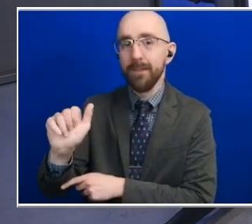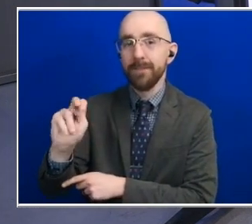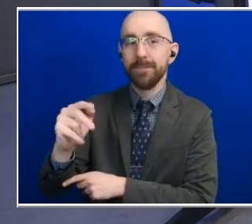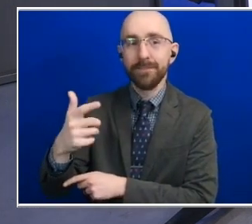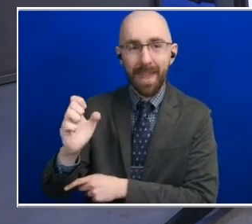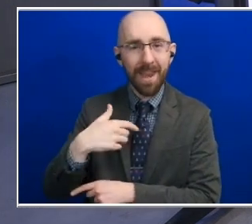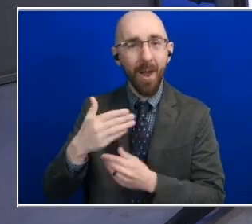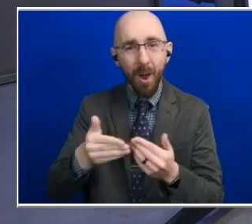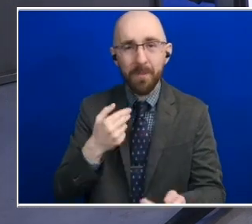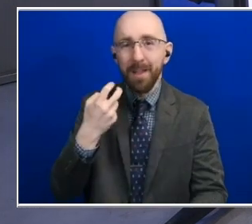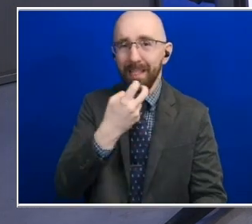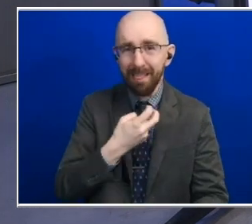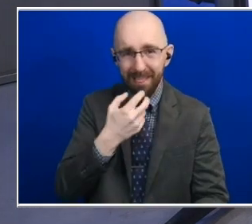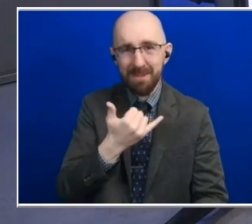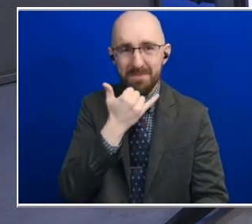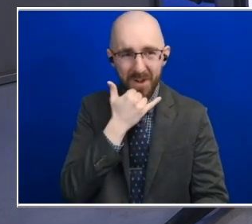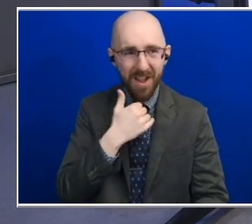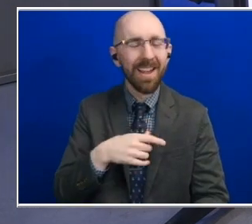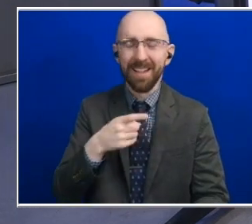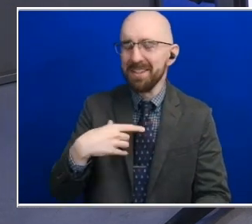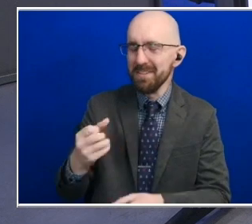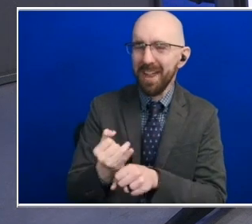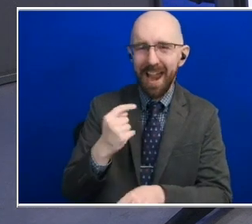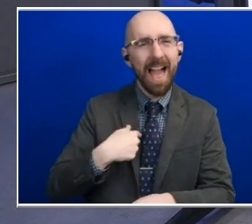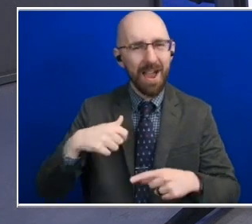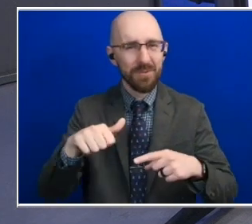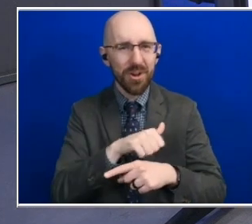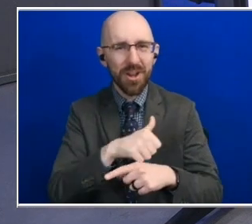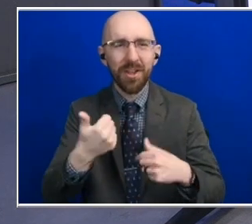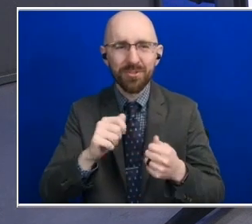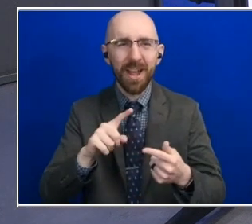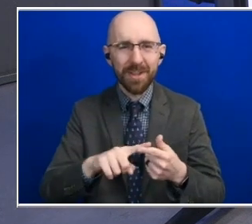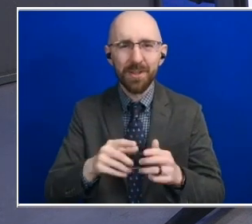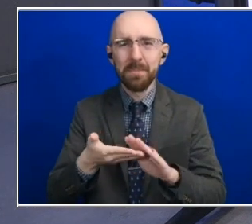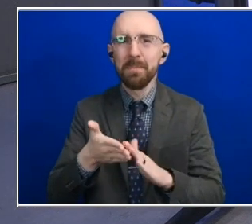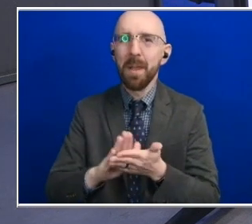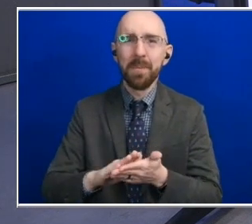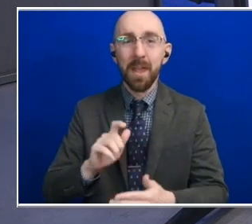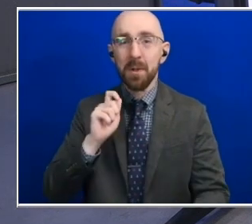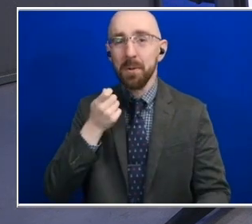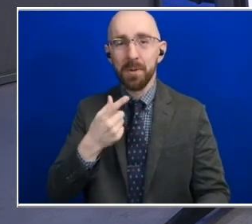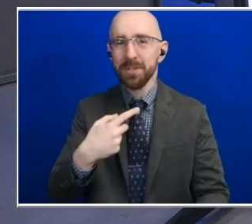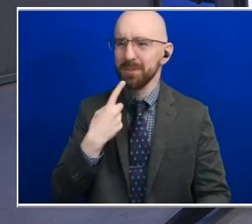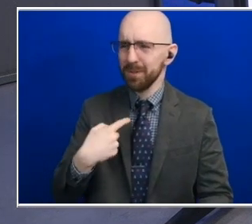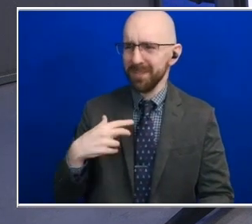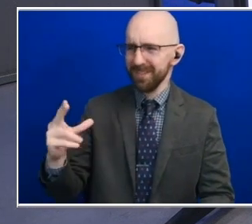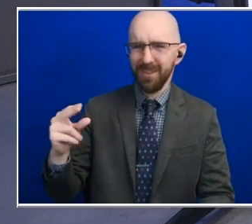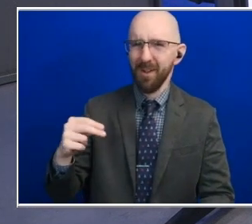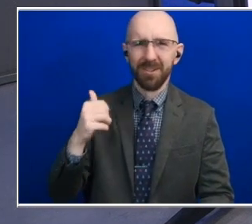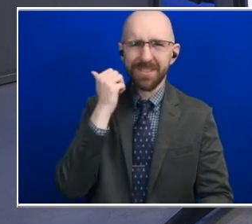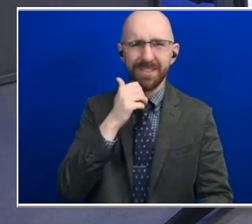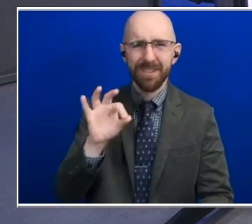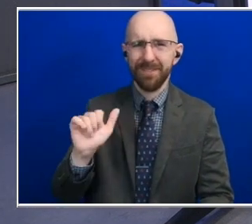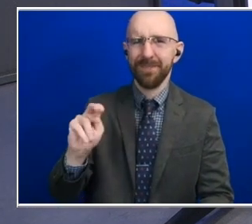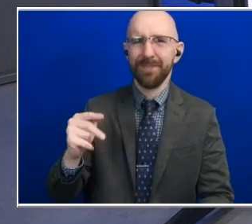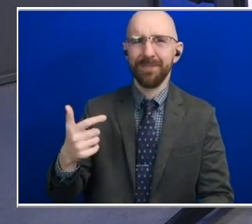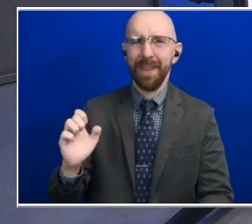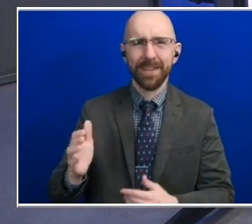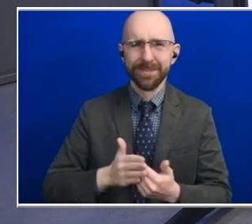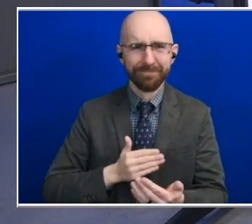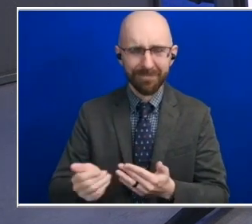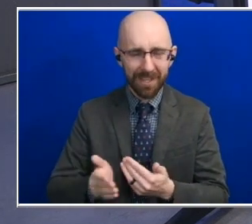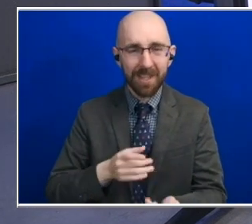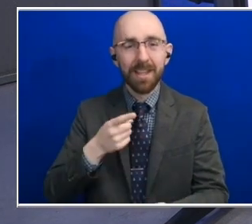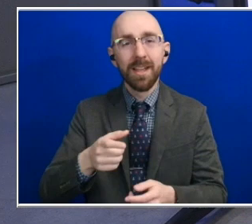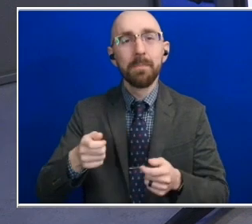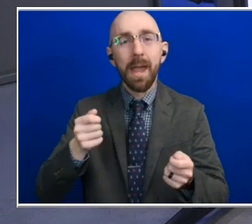I rehearsed this. I rehearsed this. I was trying to turn this into something very cool, and she told me to stop. And so she is the program manager at Turning Point. Turning Point